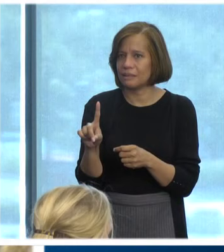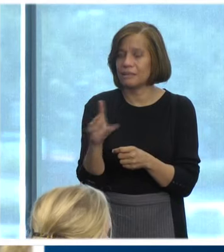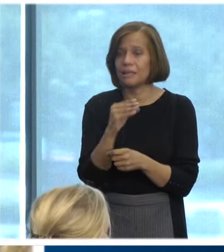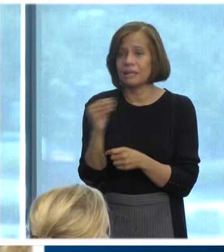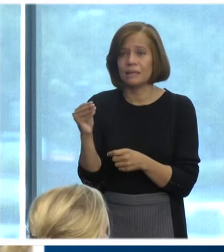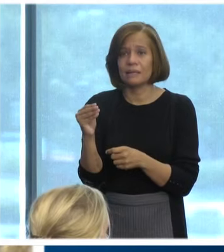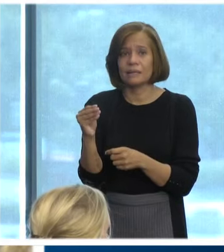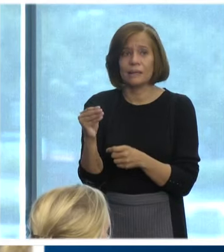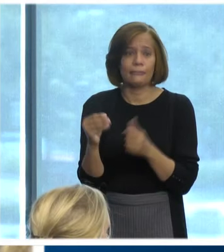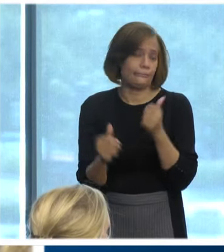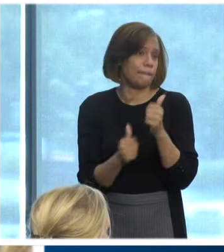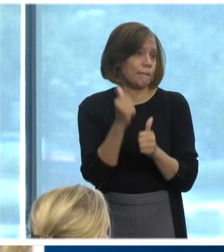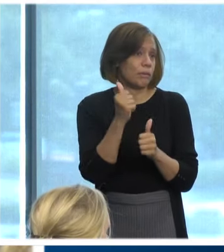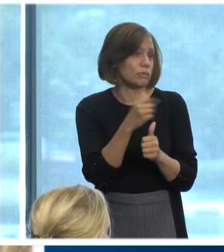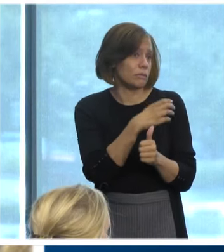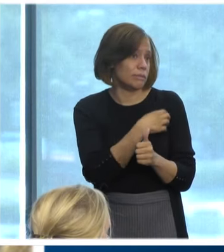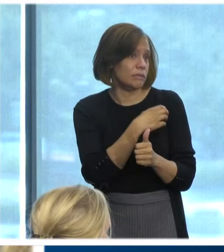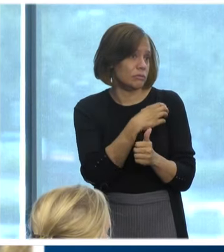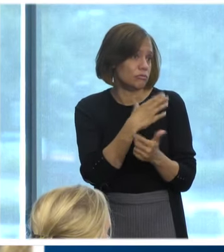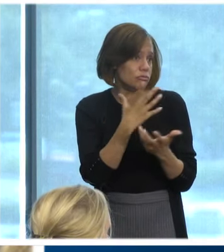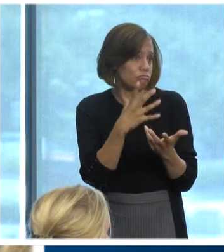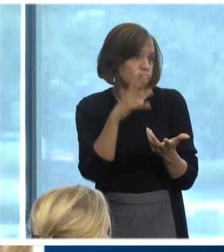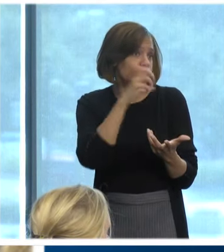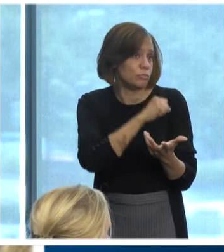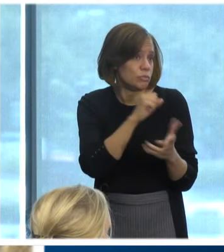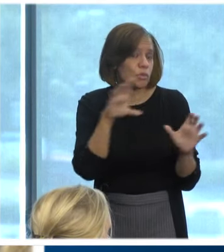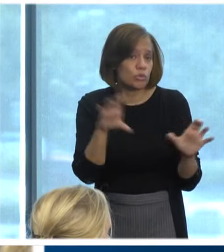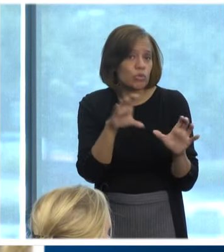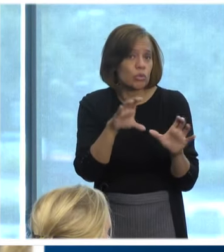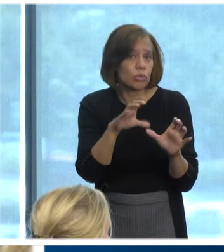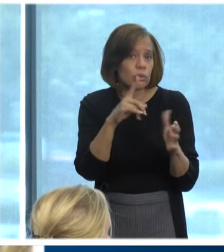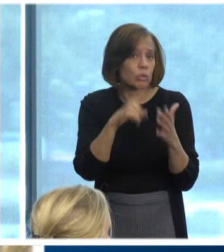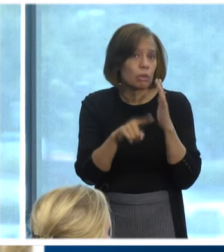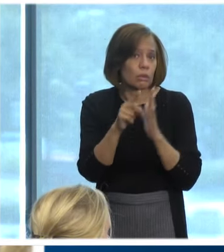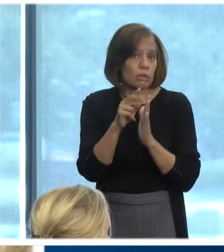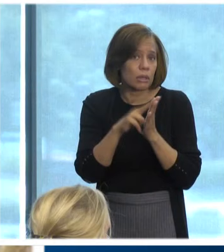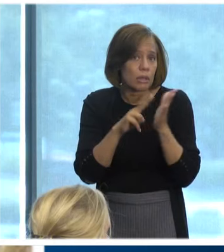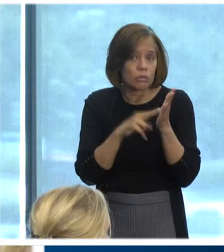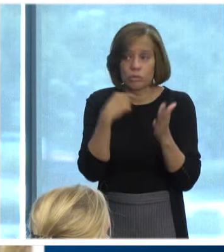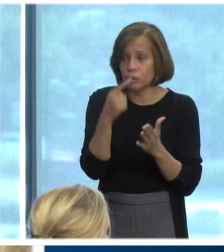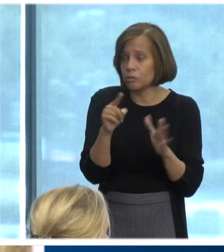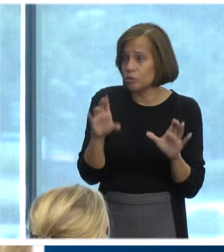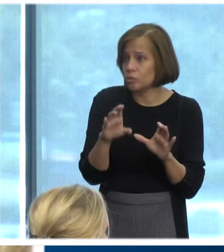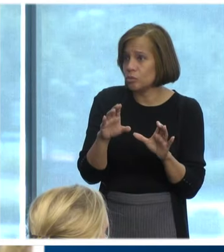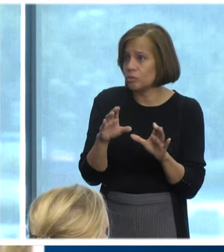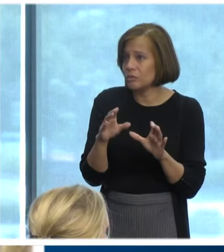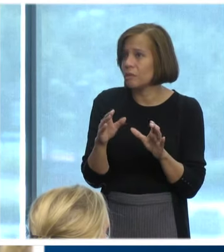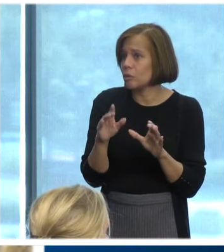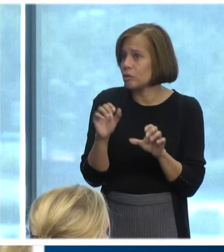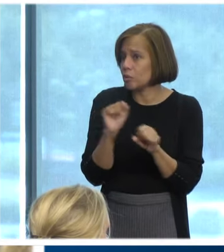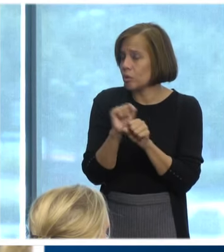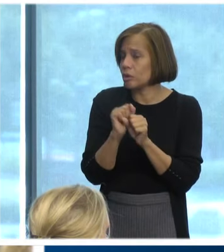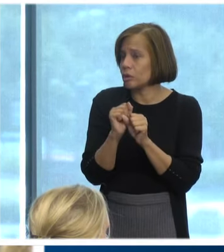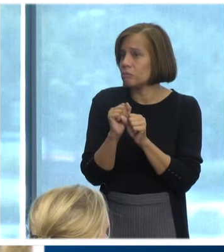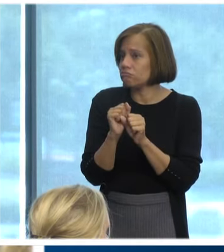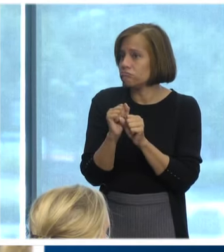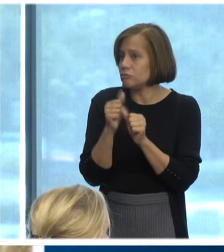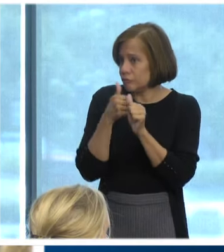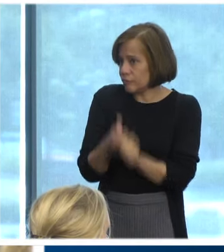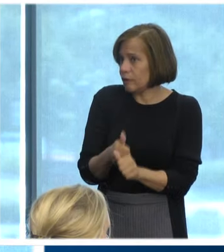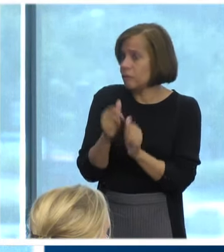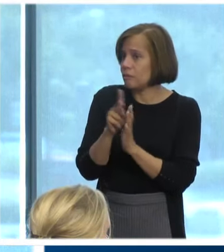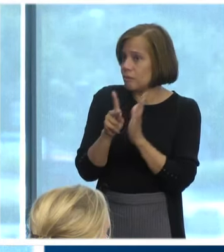officers who presumably were doing what their contract tells them to do. They were operating within their contract and policy. Yeah, I